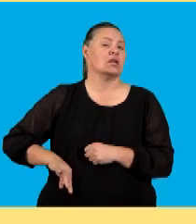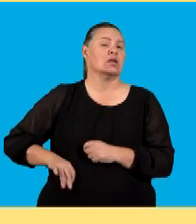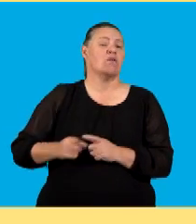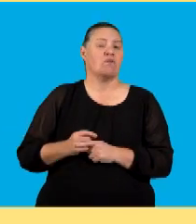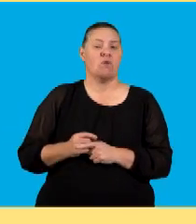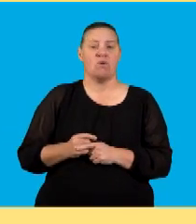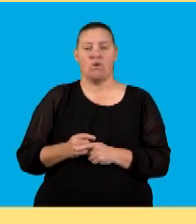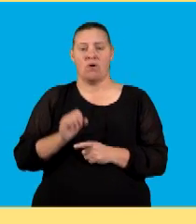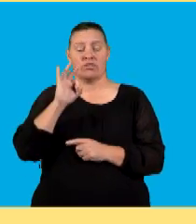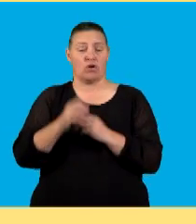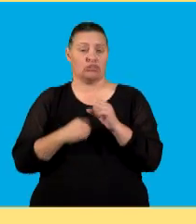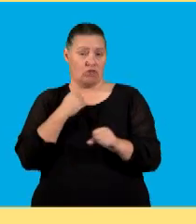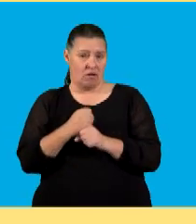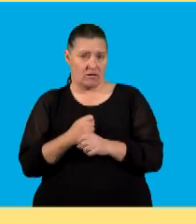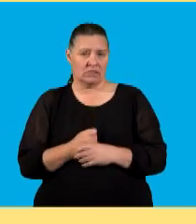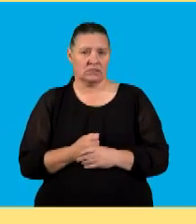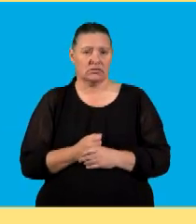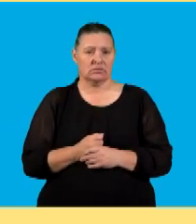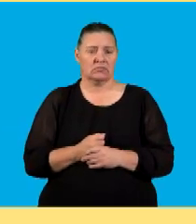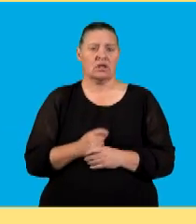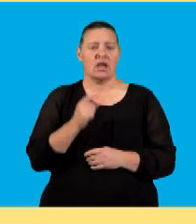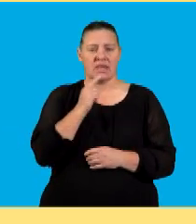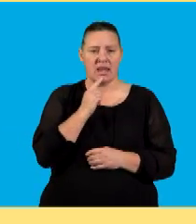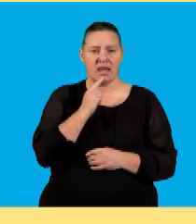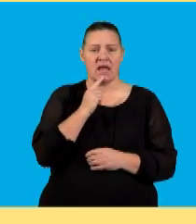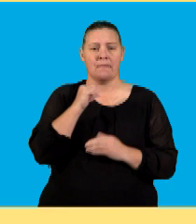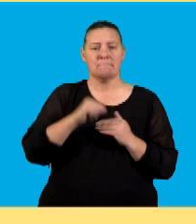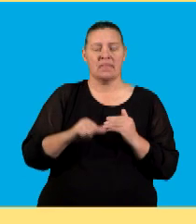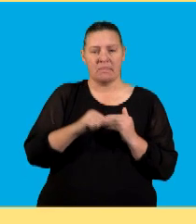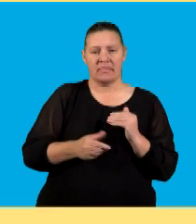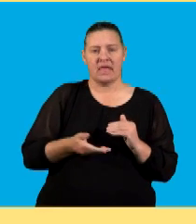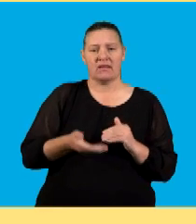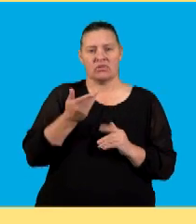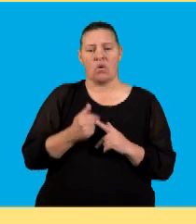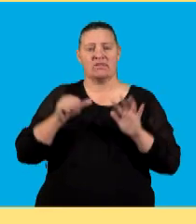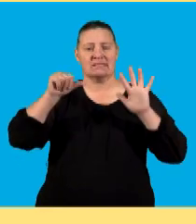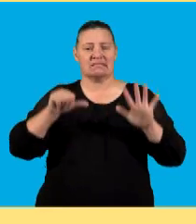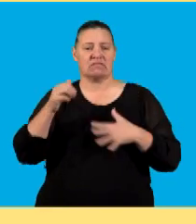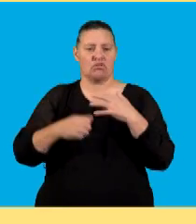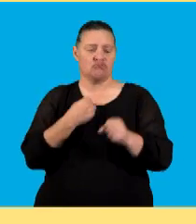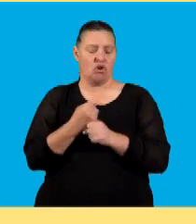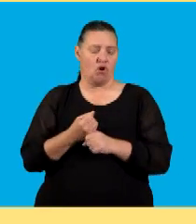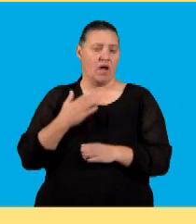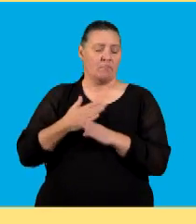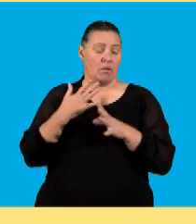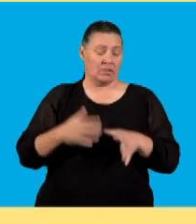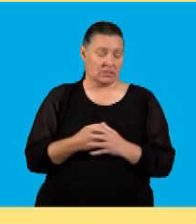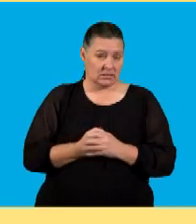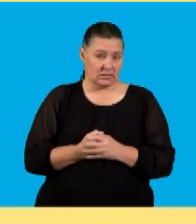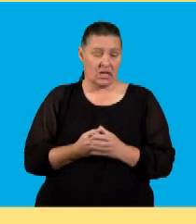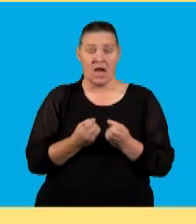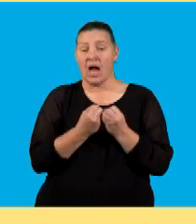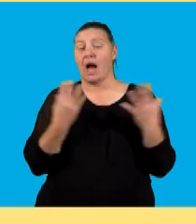third year of employment? What will her monthly increase be in her sixth year of employment? And how many